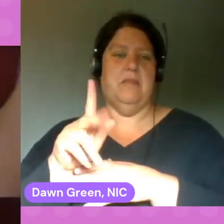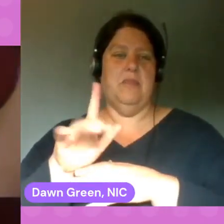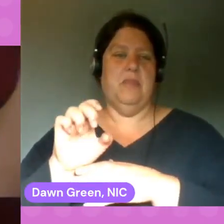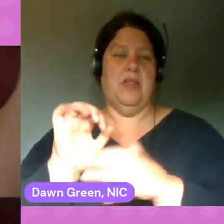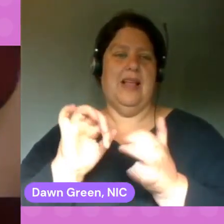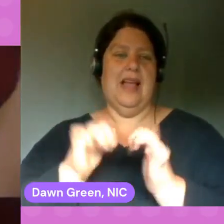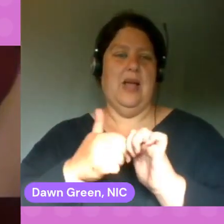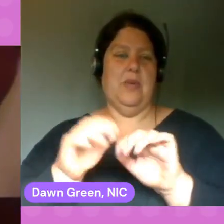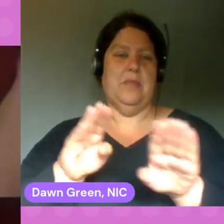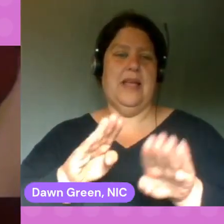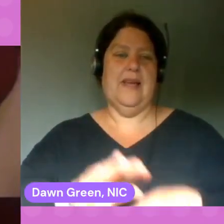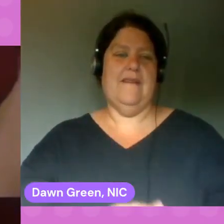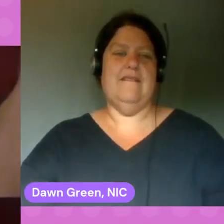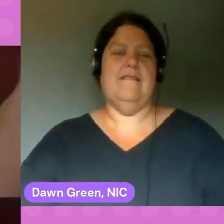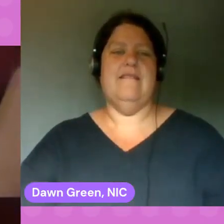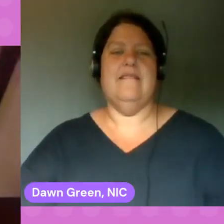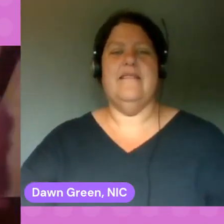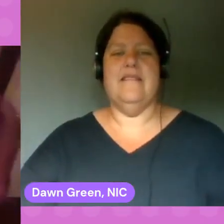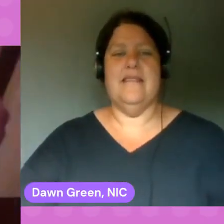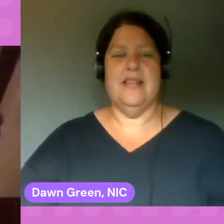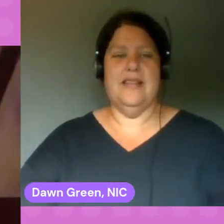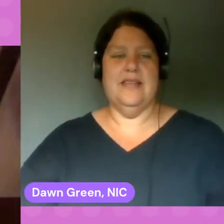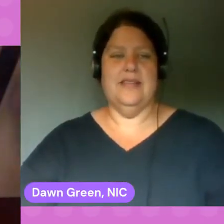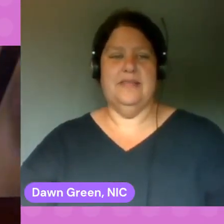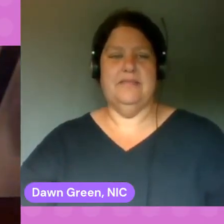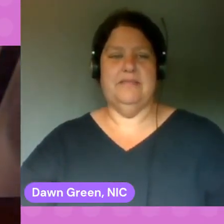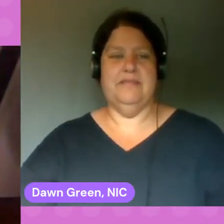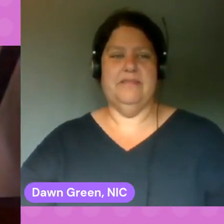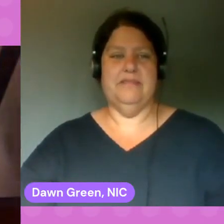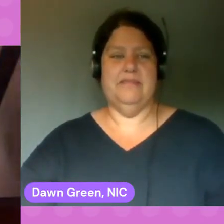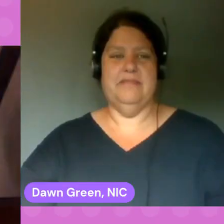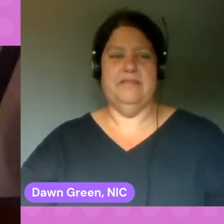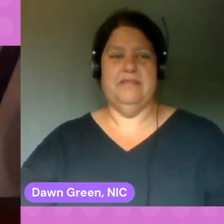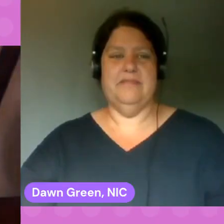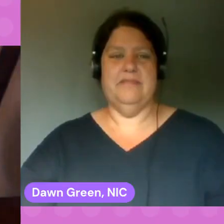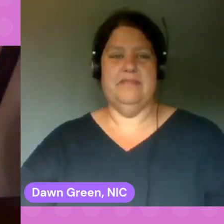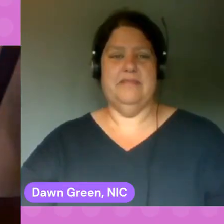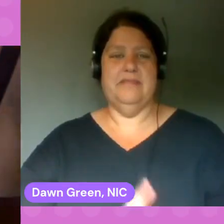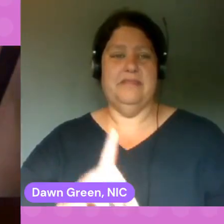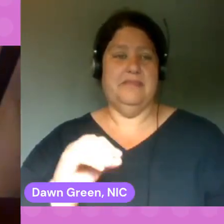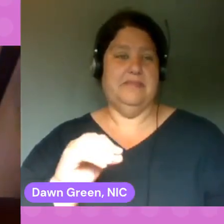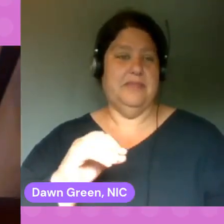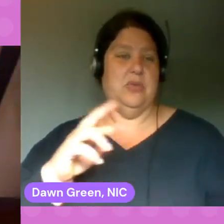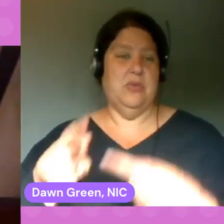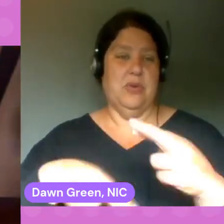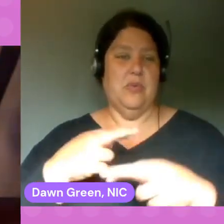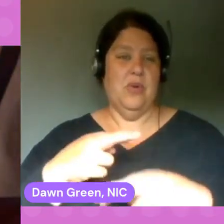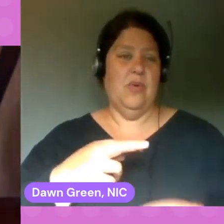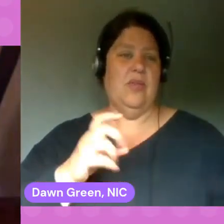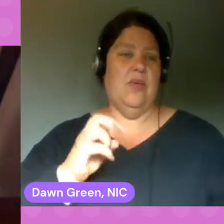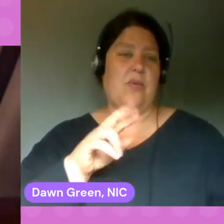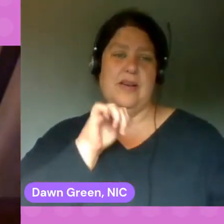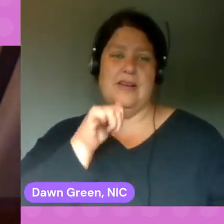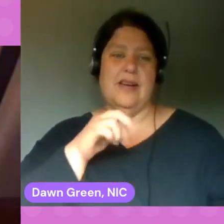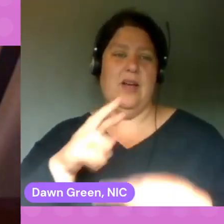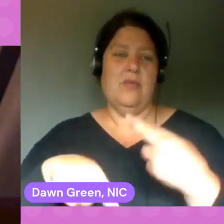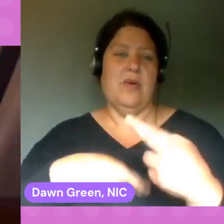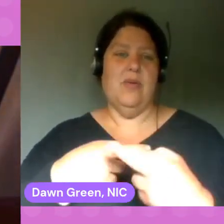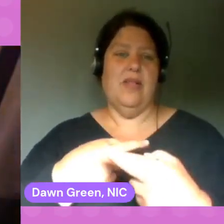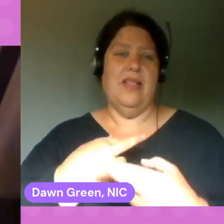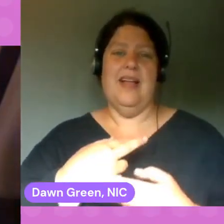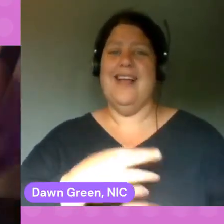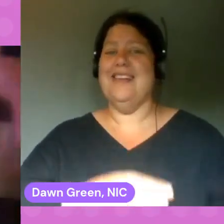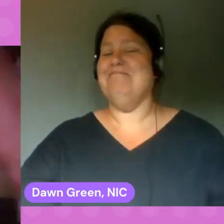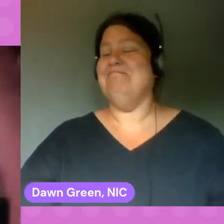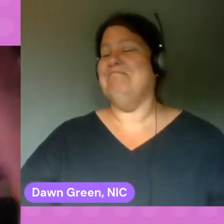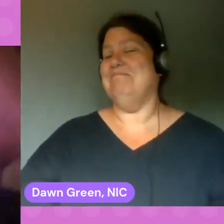behave? Oops. Does it roll? Oh, it doesn't roll.